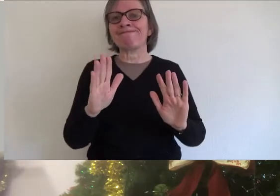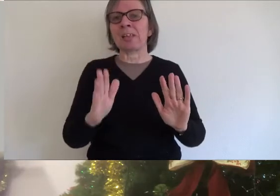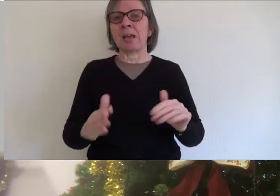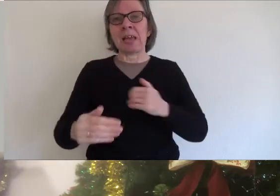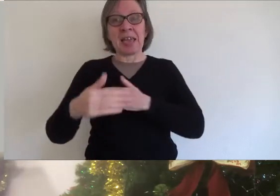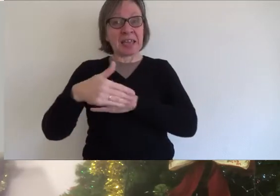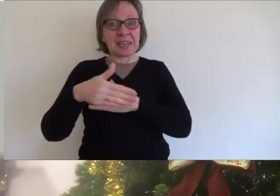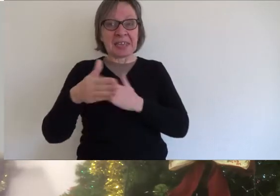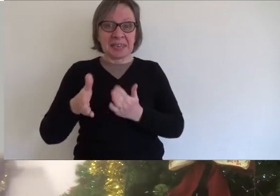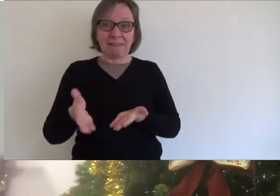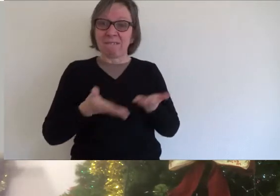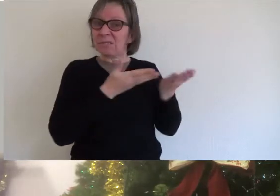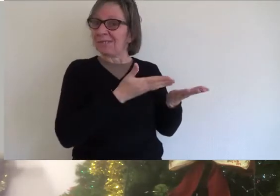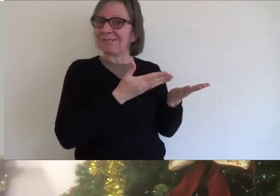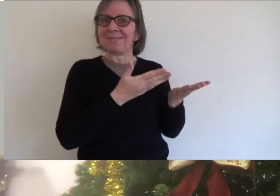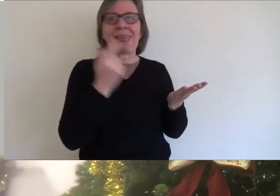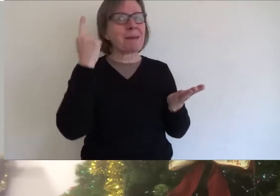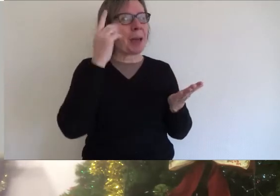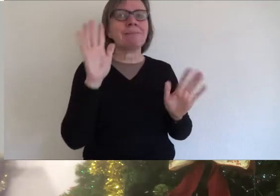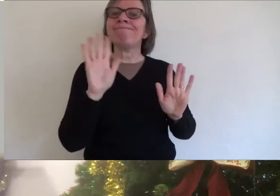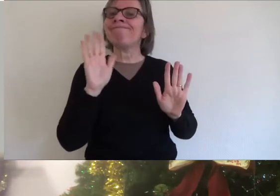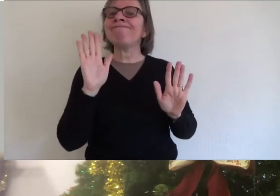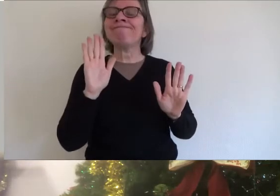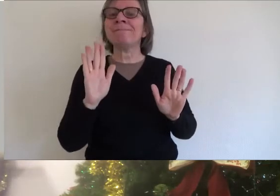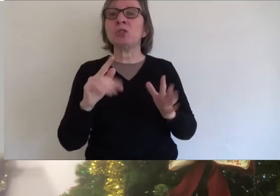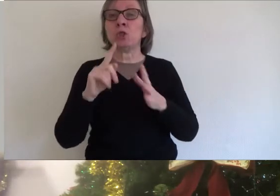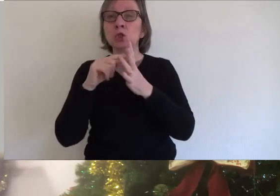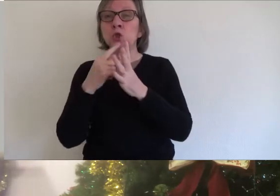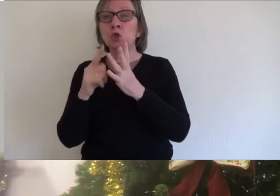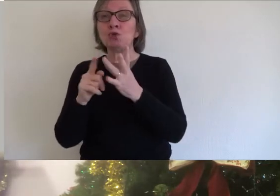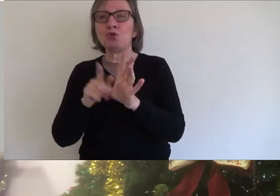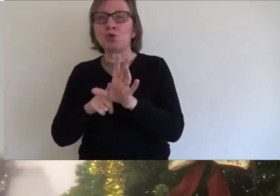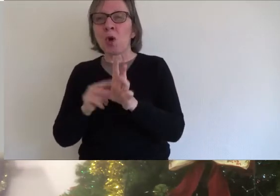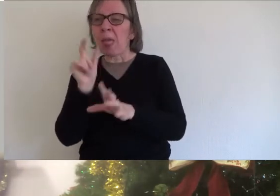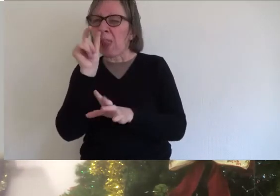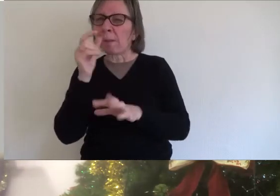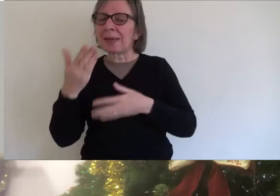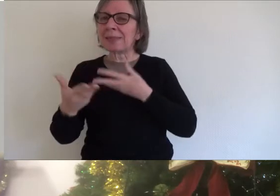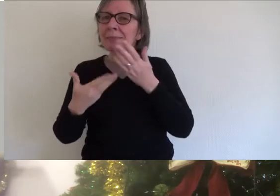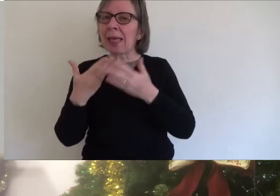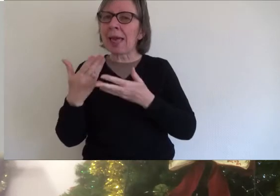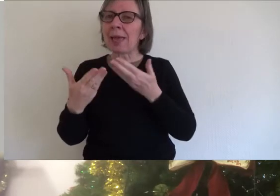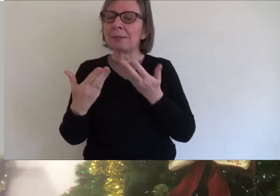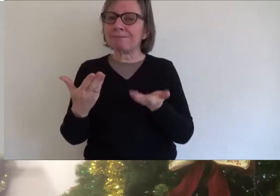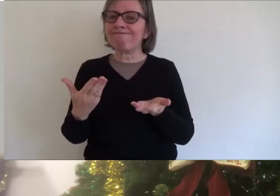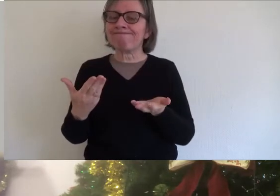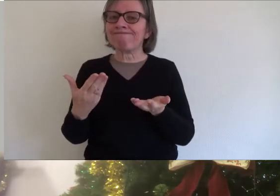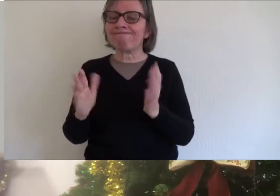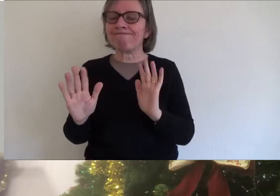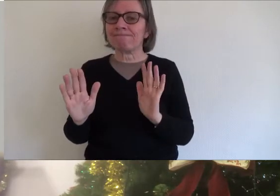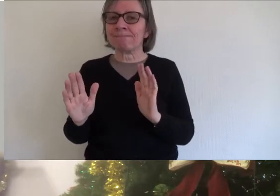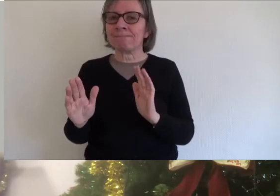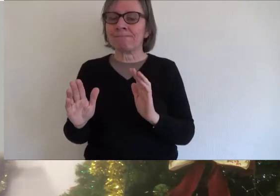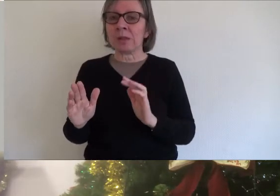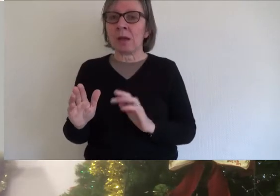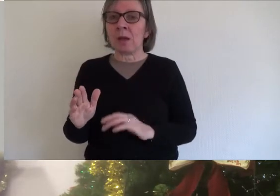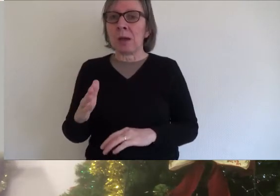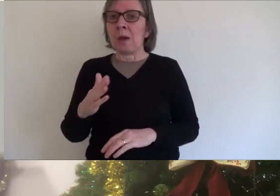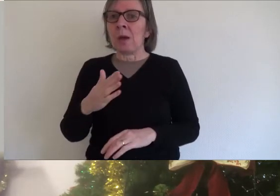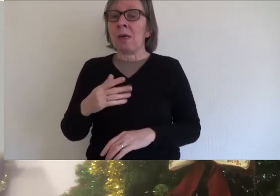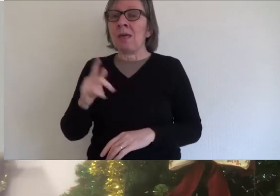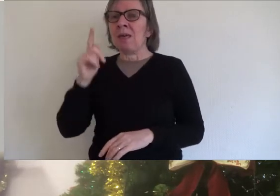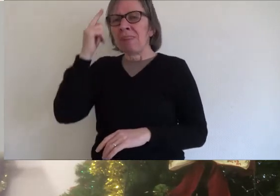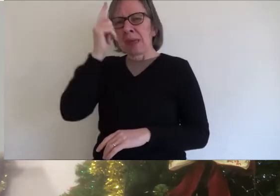gifts. Joy has kind of shared a bit about that earlier on. I do want to think about who the Magi